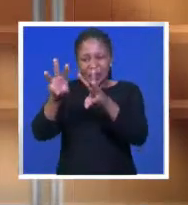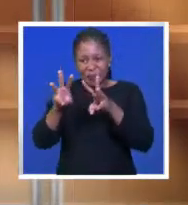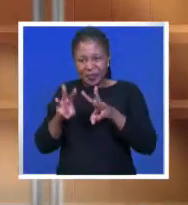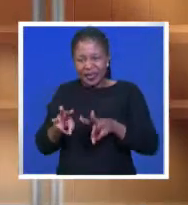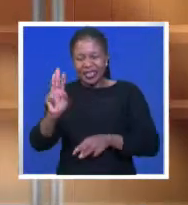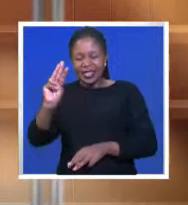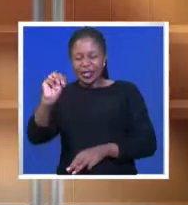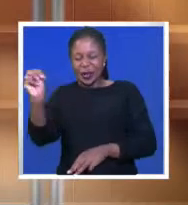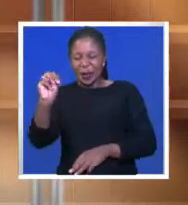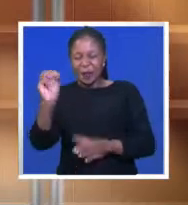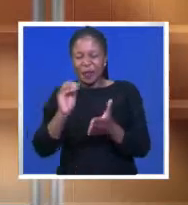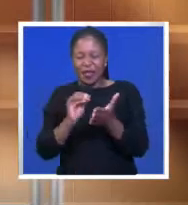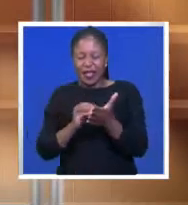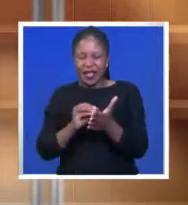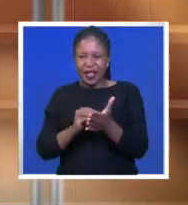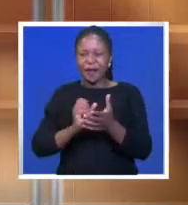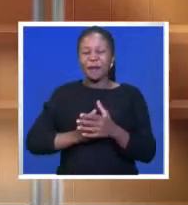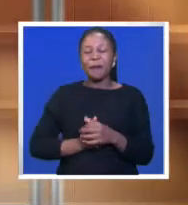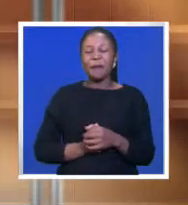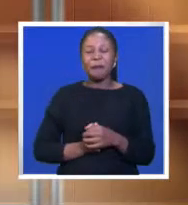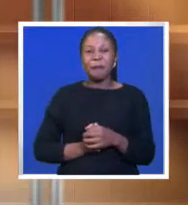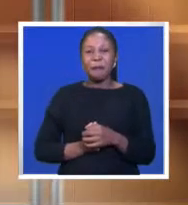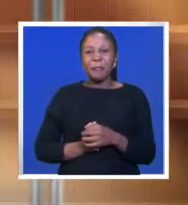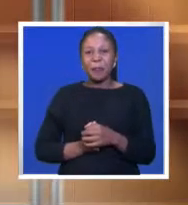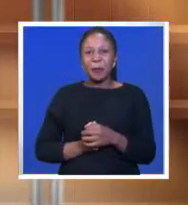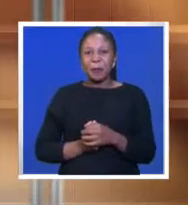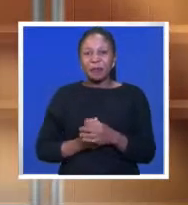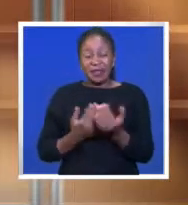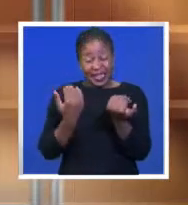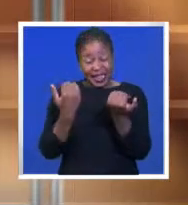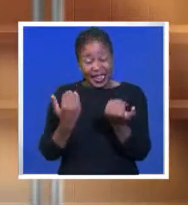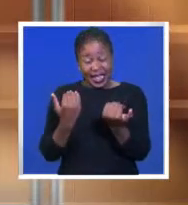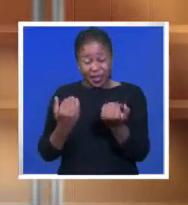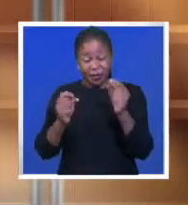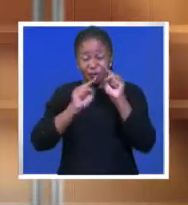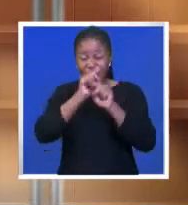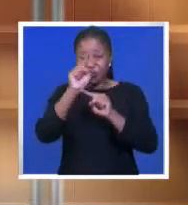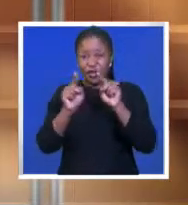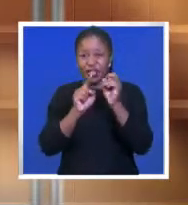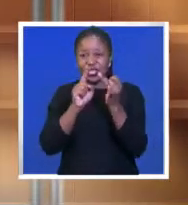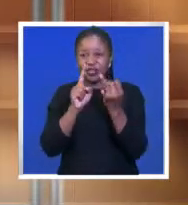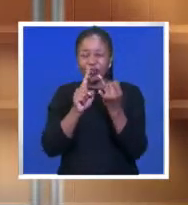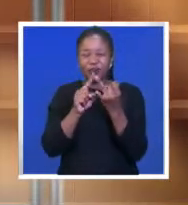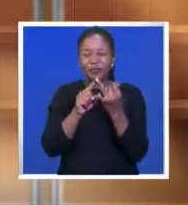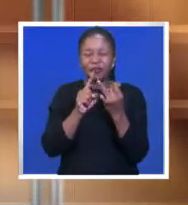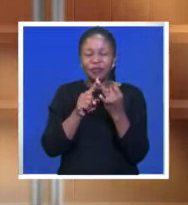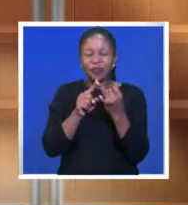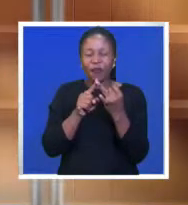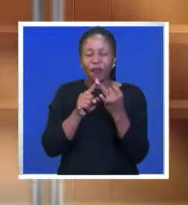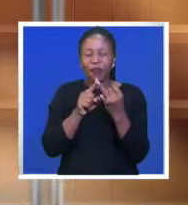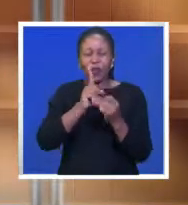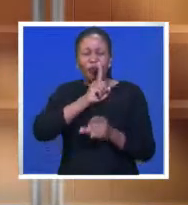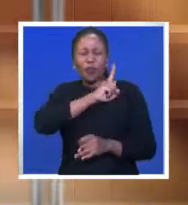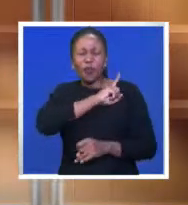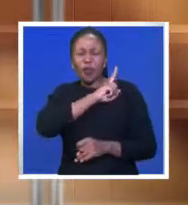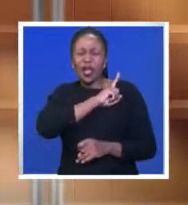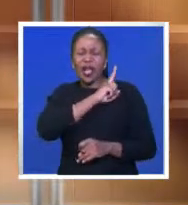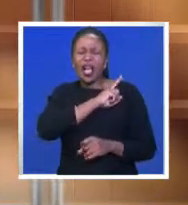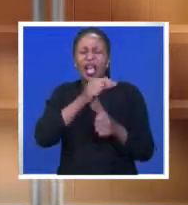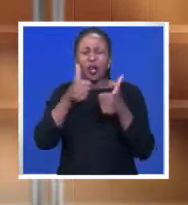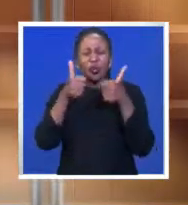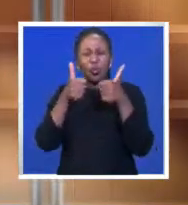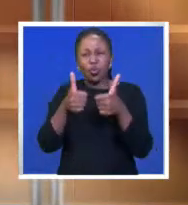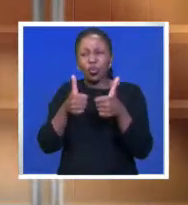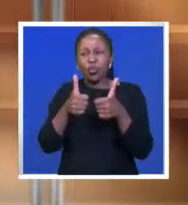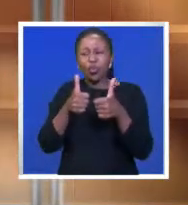Now, second question based on the introduction. Why was it a most suitable place for a prison,